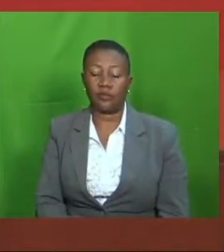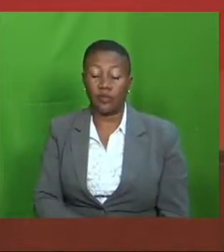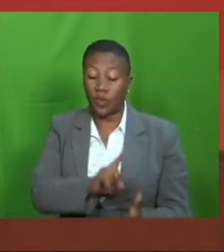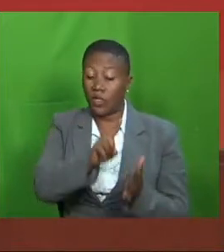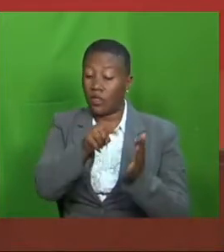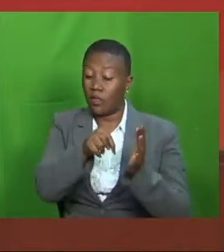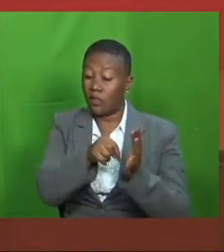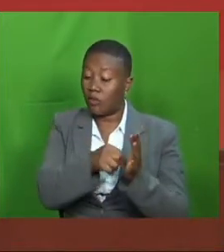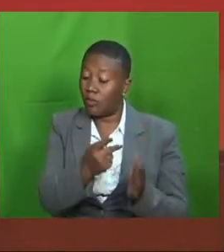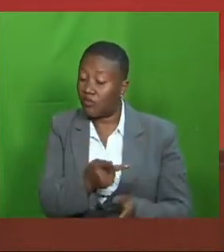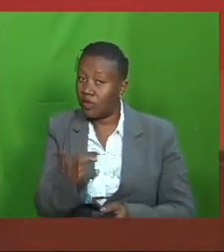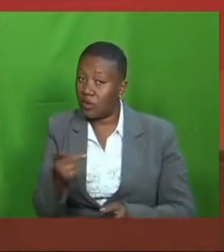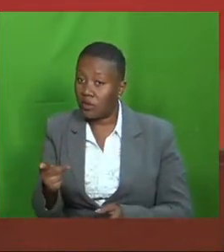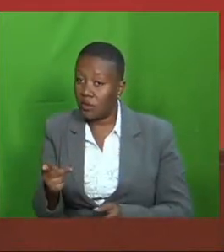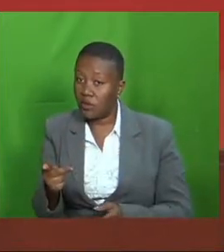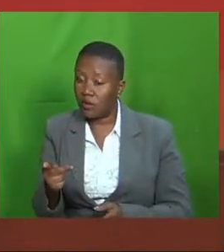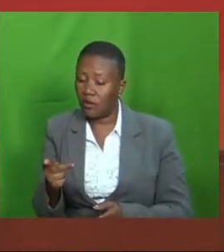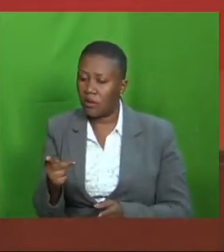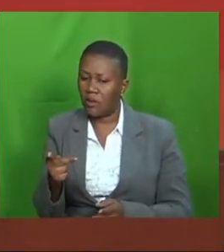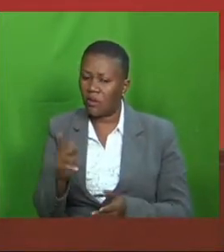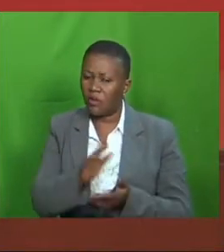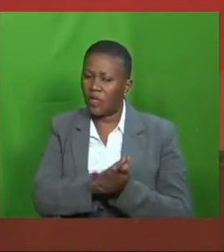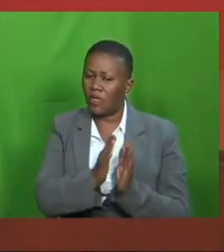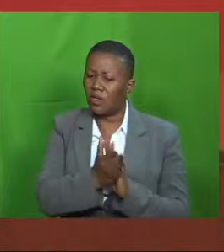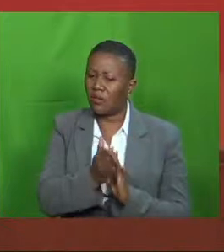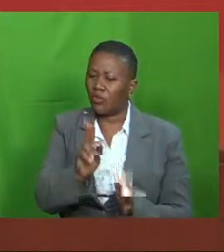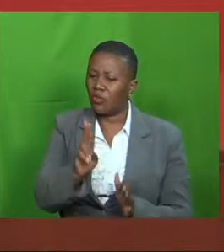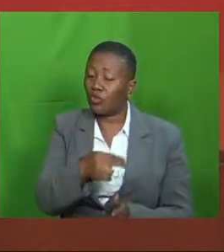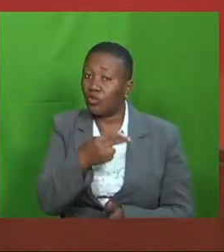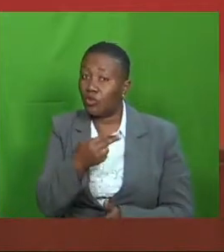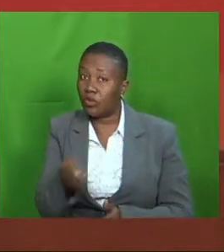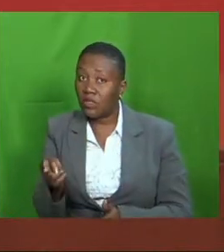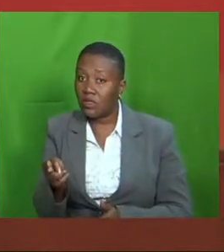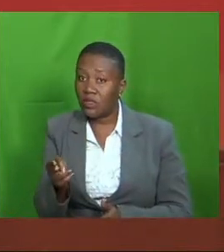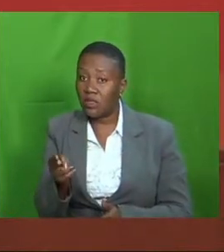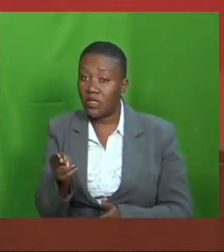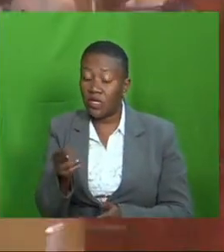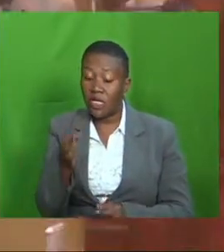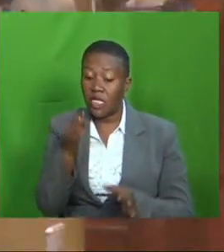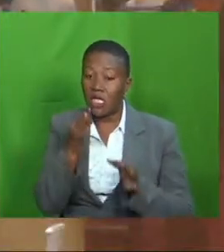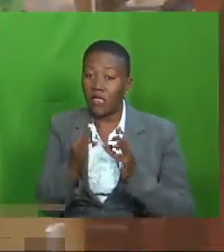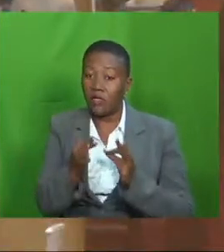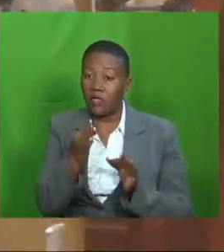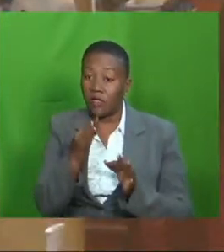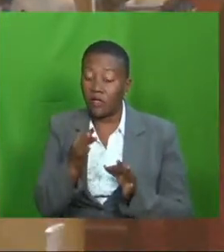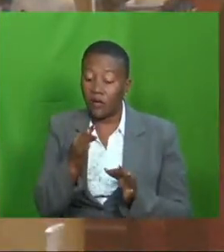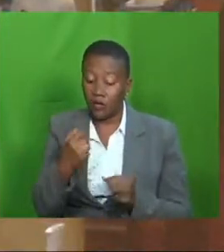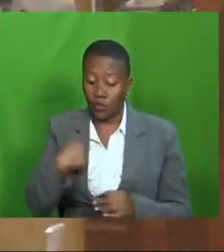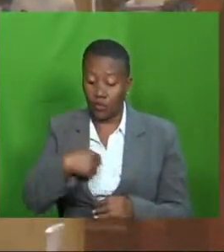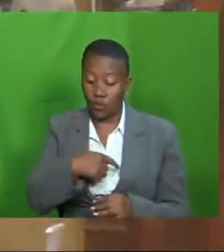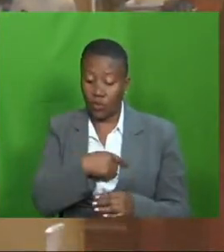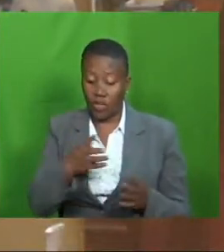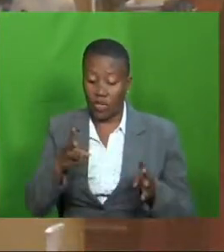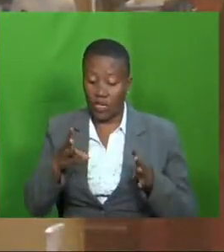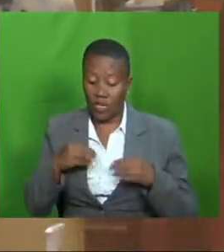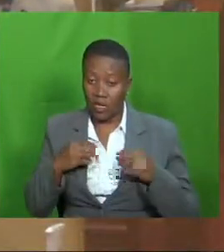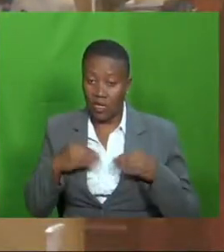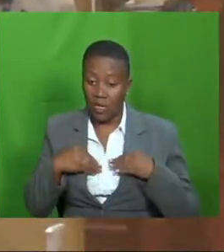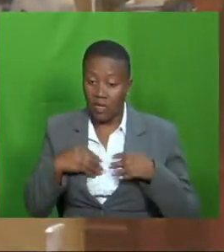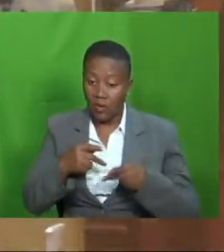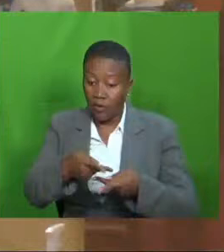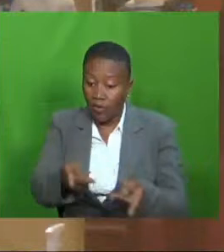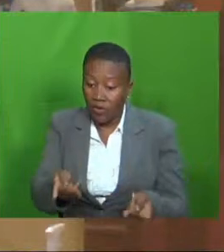be rendered inutile if we were to accept the position